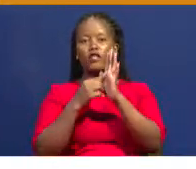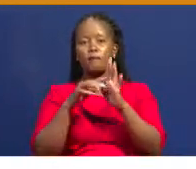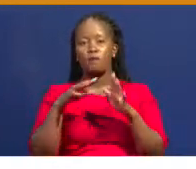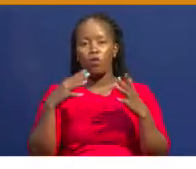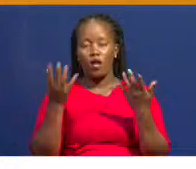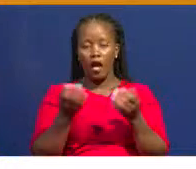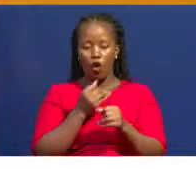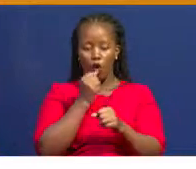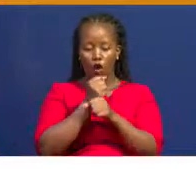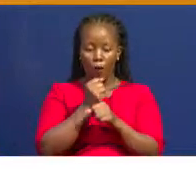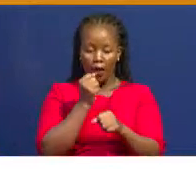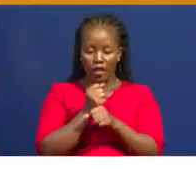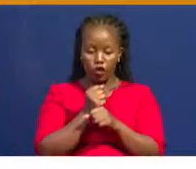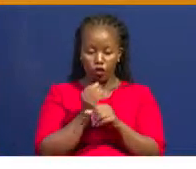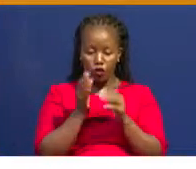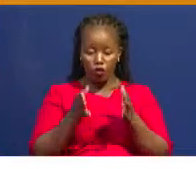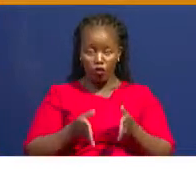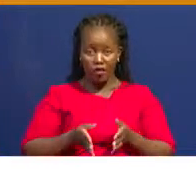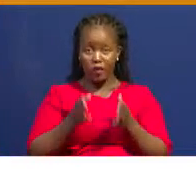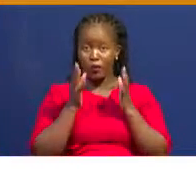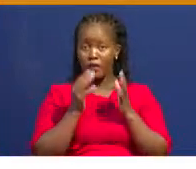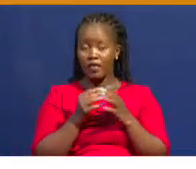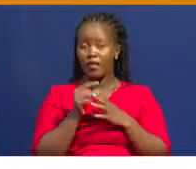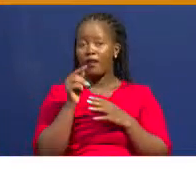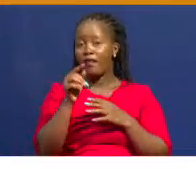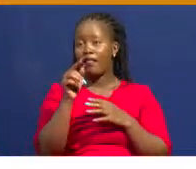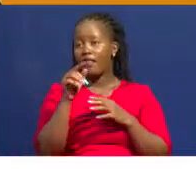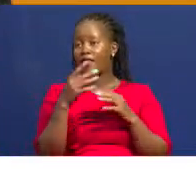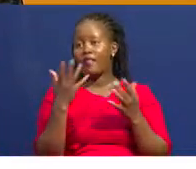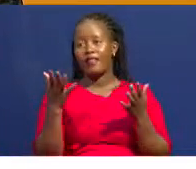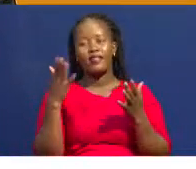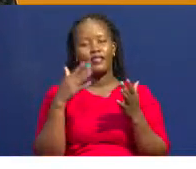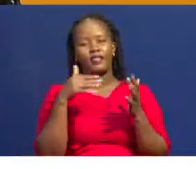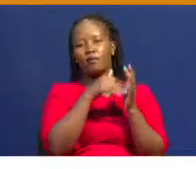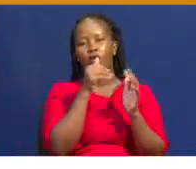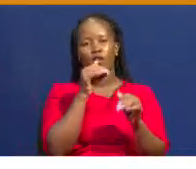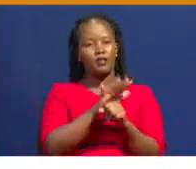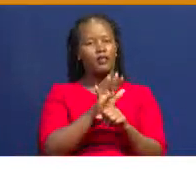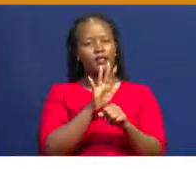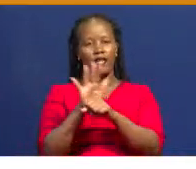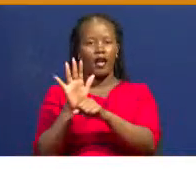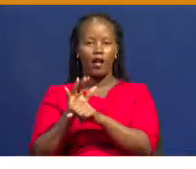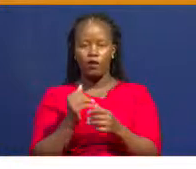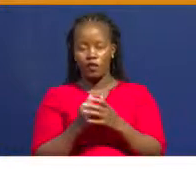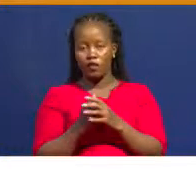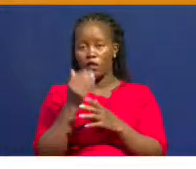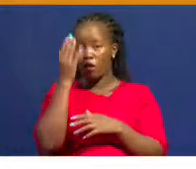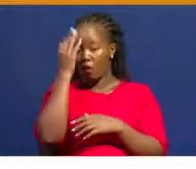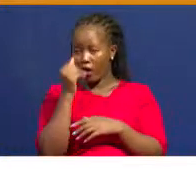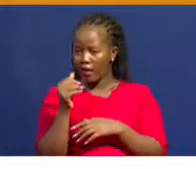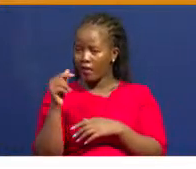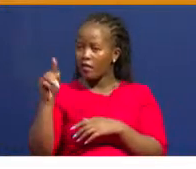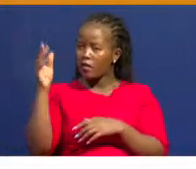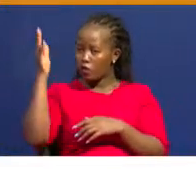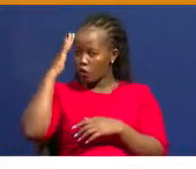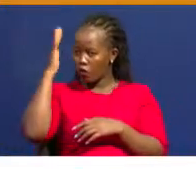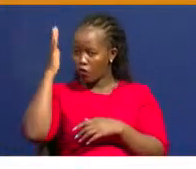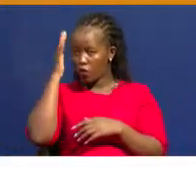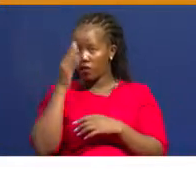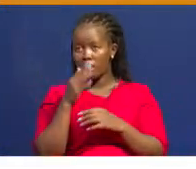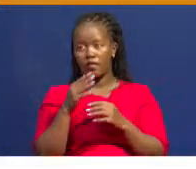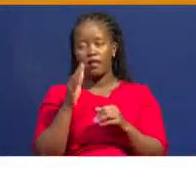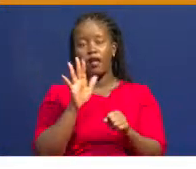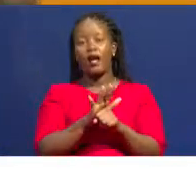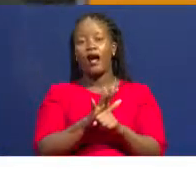the roads, it really deter a lot, because he knows that the major cause of fatalities on our roads is